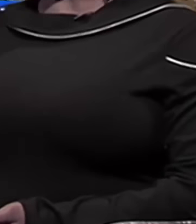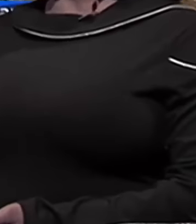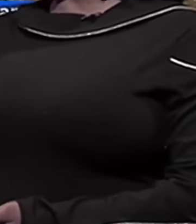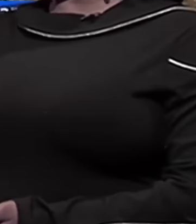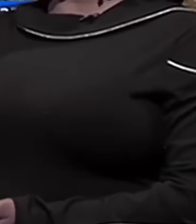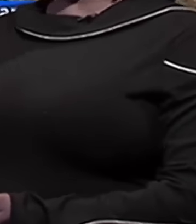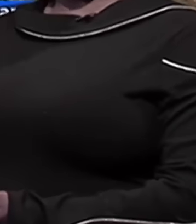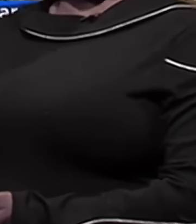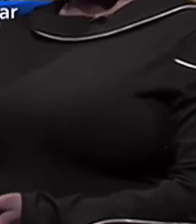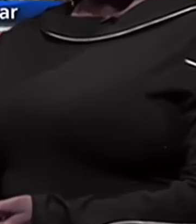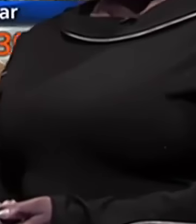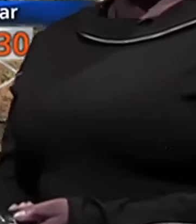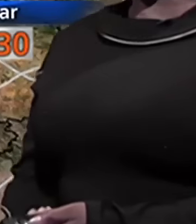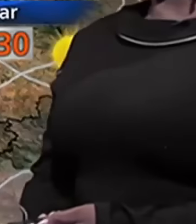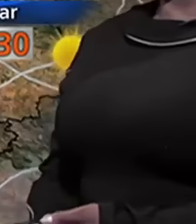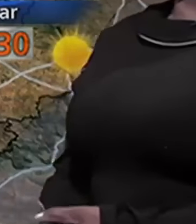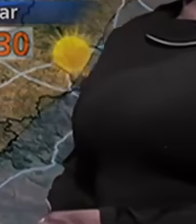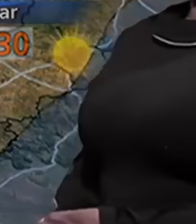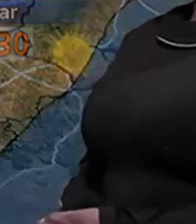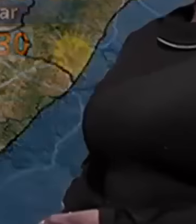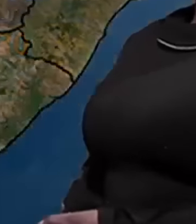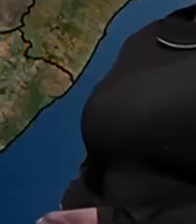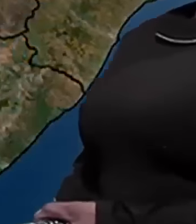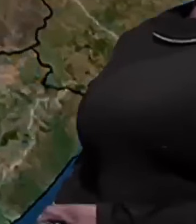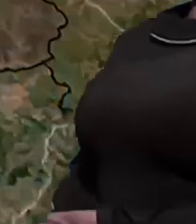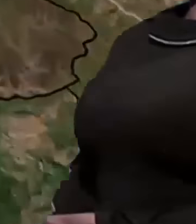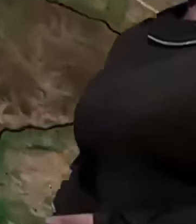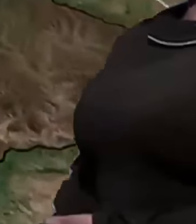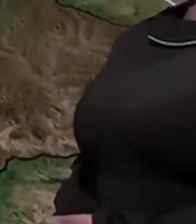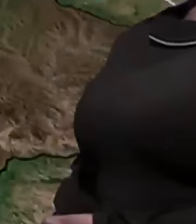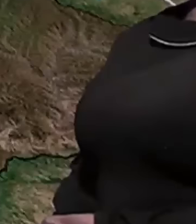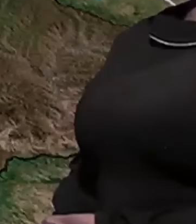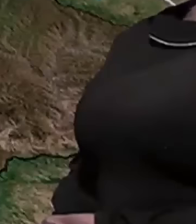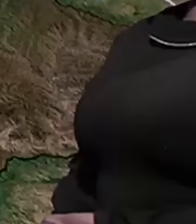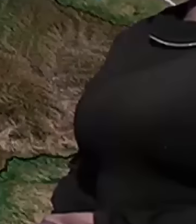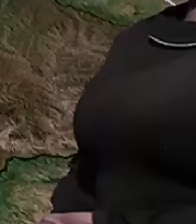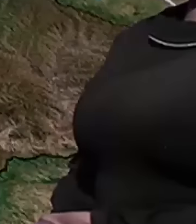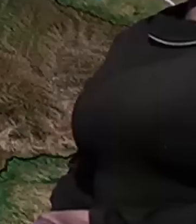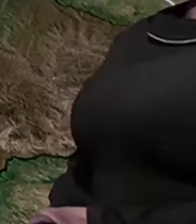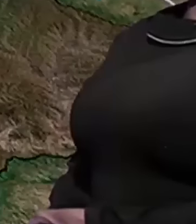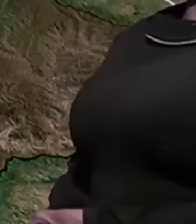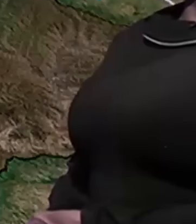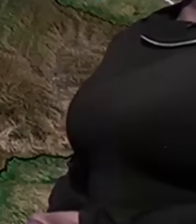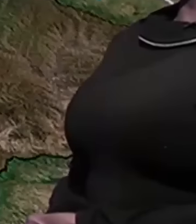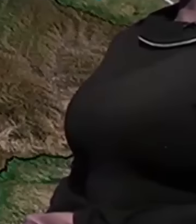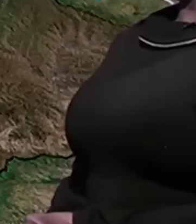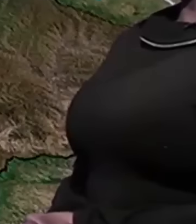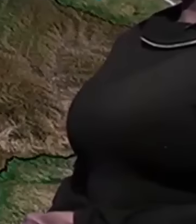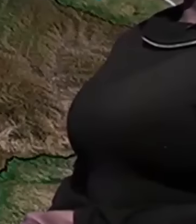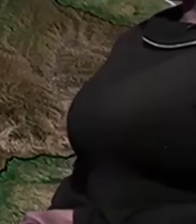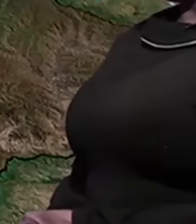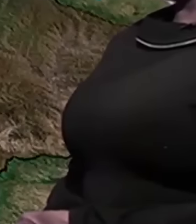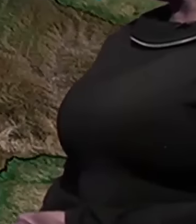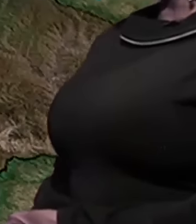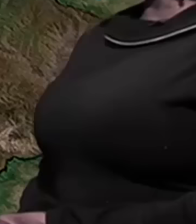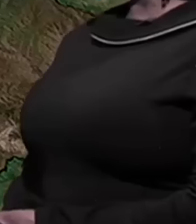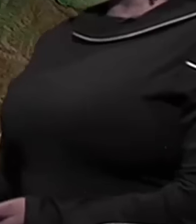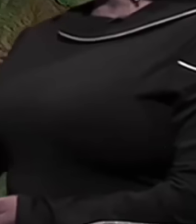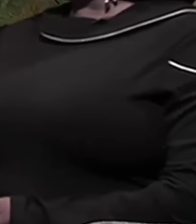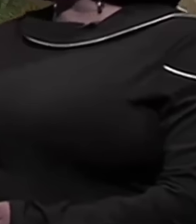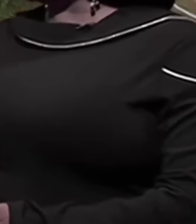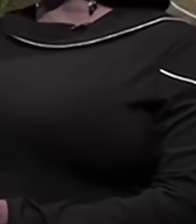go pipile mara re lebelela wena o leng Springbok le gona go tla be go mfiša re lebelela gona go karolo ya tše dintšanaga go la Freestata re lebelela jwale Sasolburg le gona